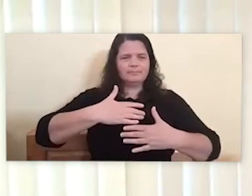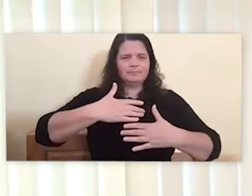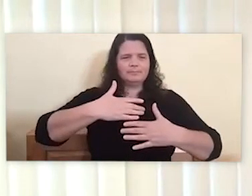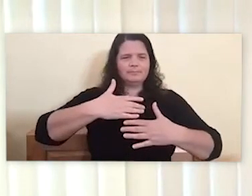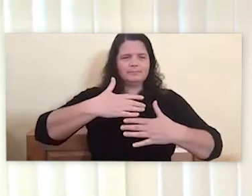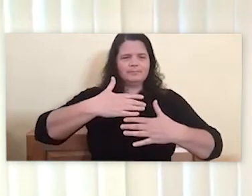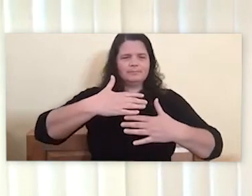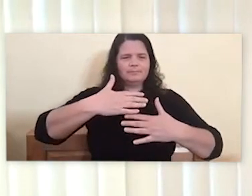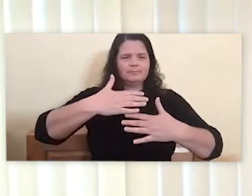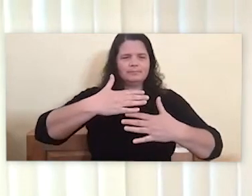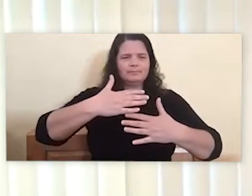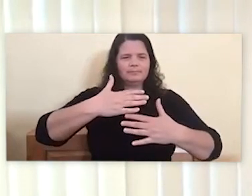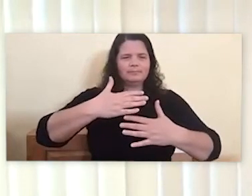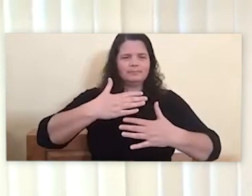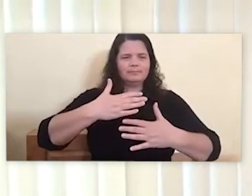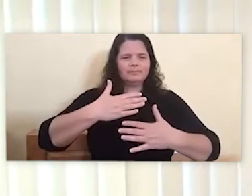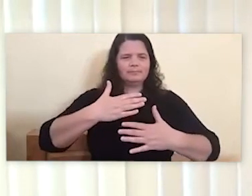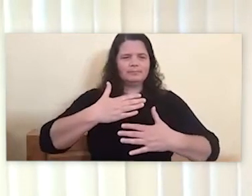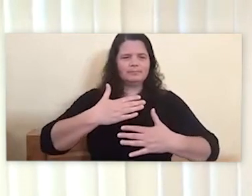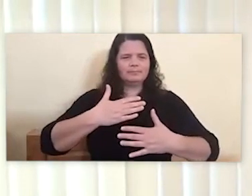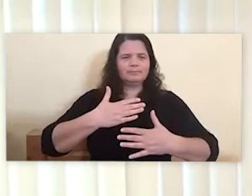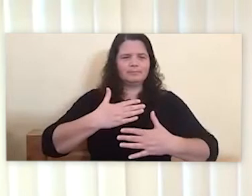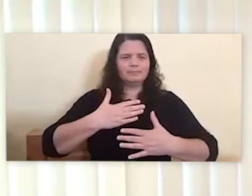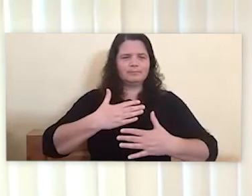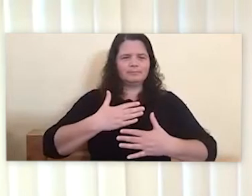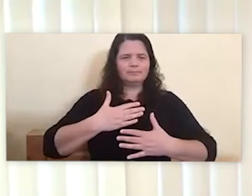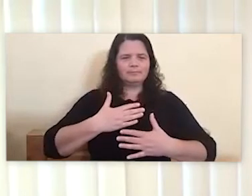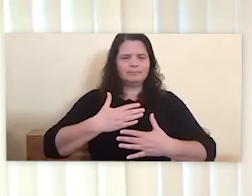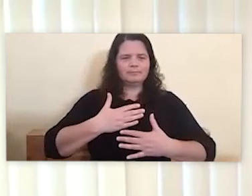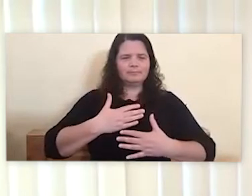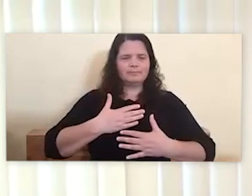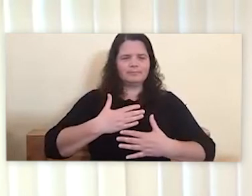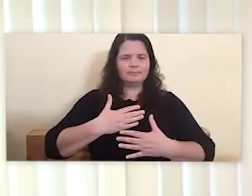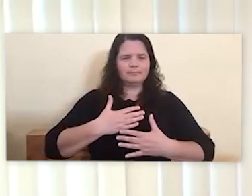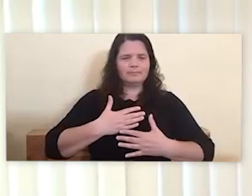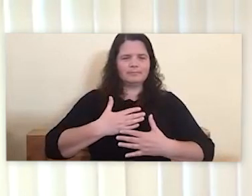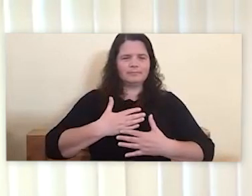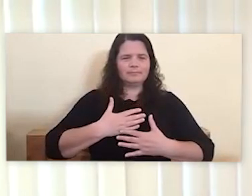Deep breath in and out.